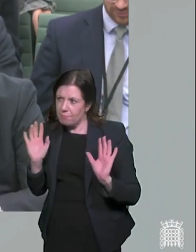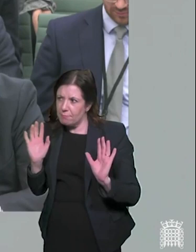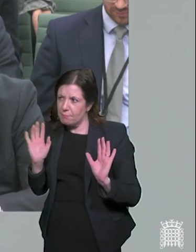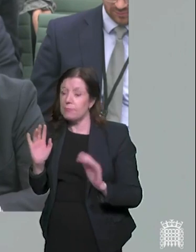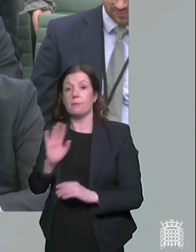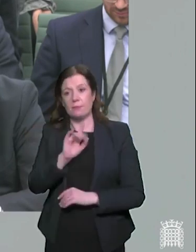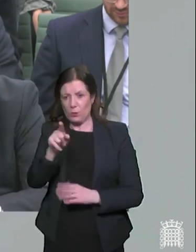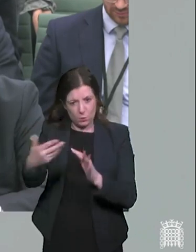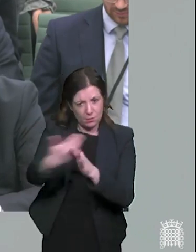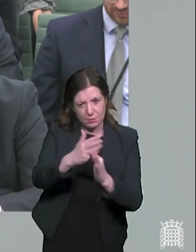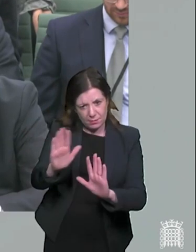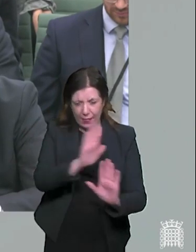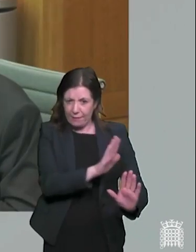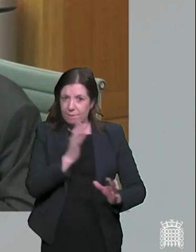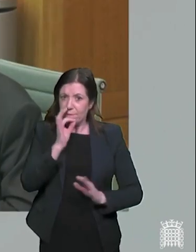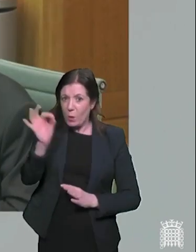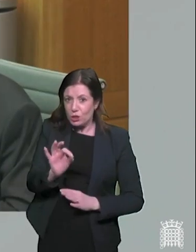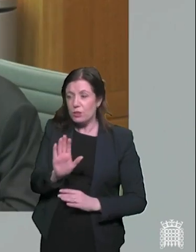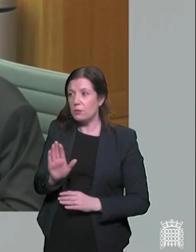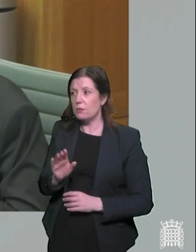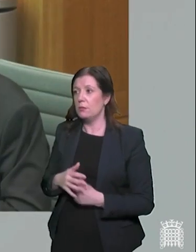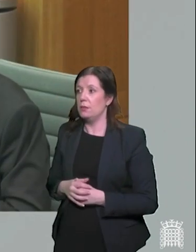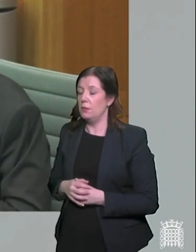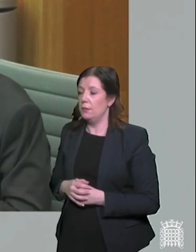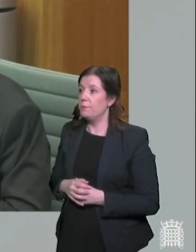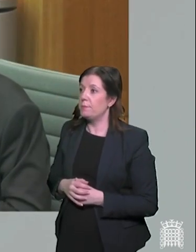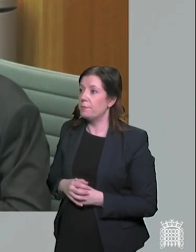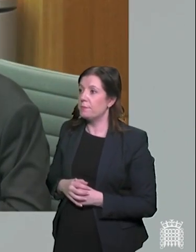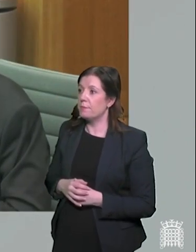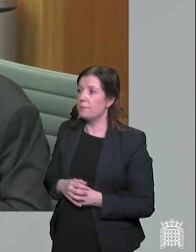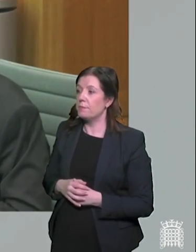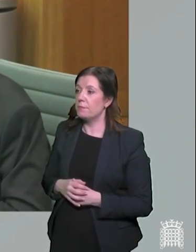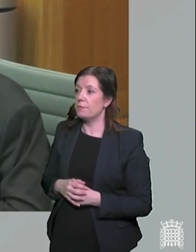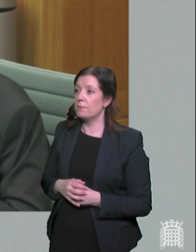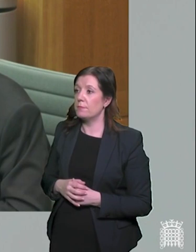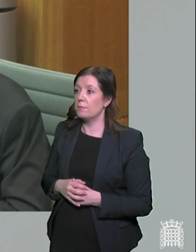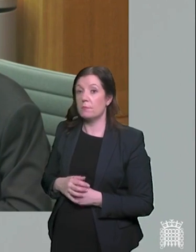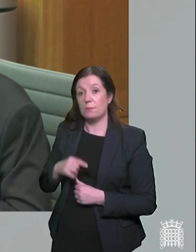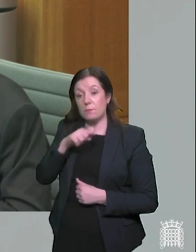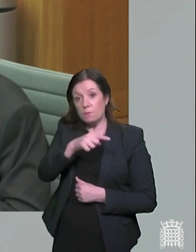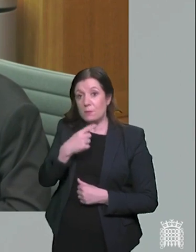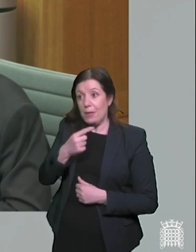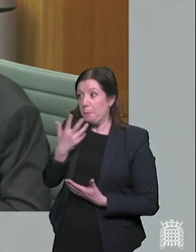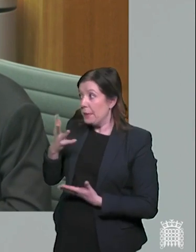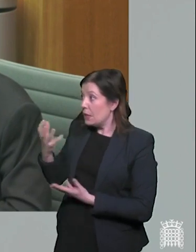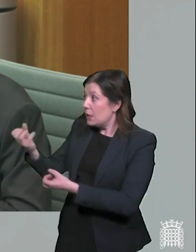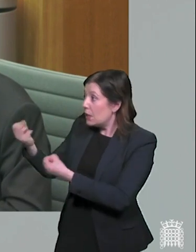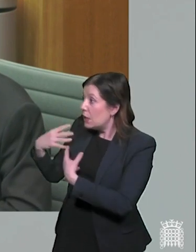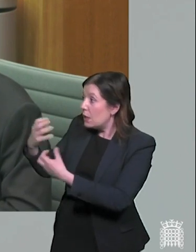him complete the question, if you may. Some might see your reliance on the purported assurances you